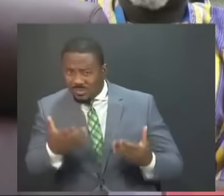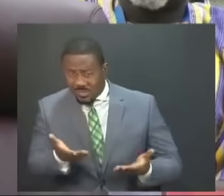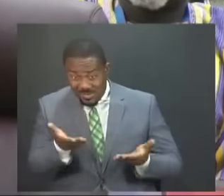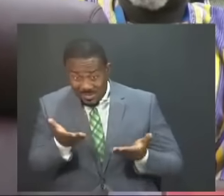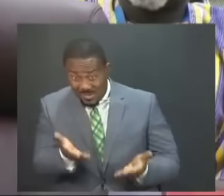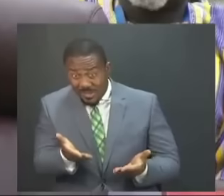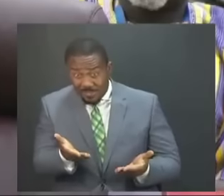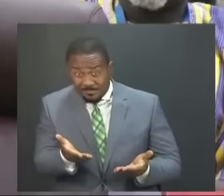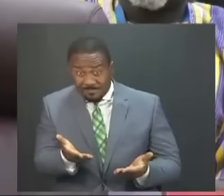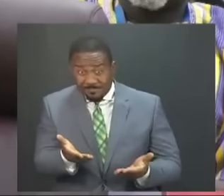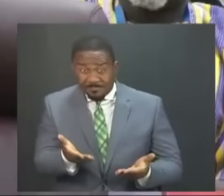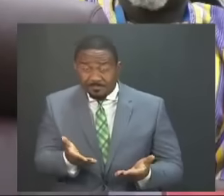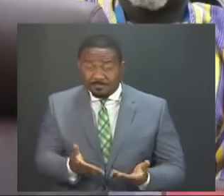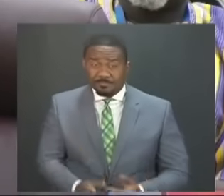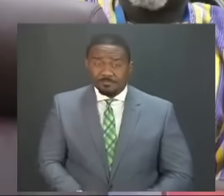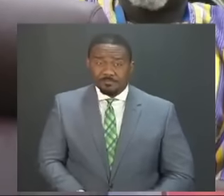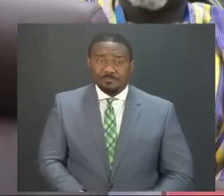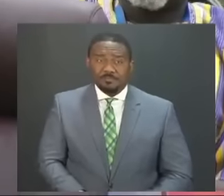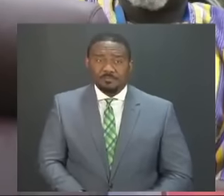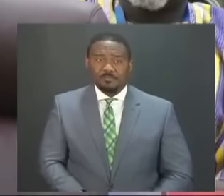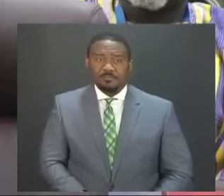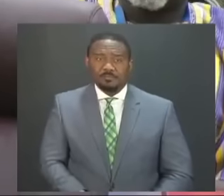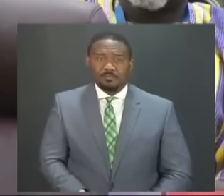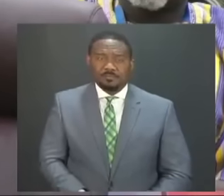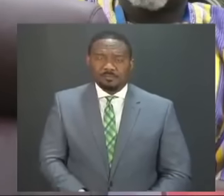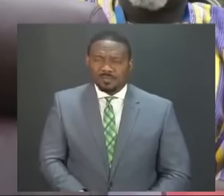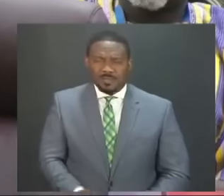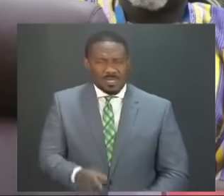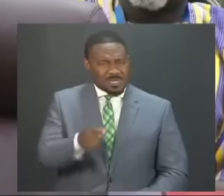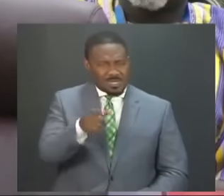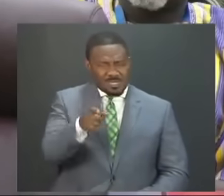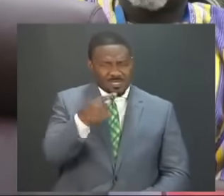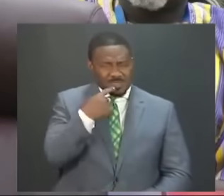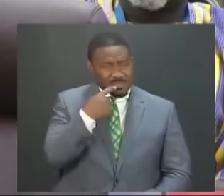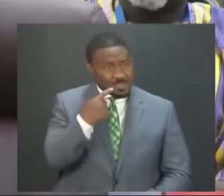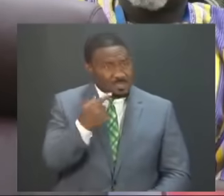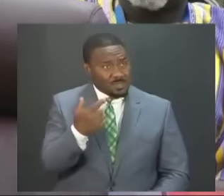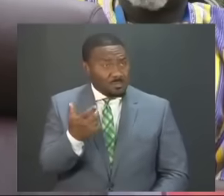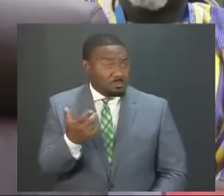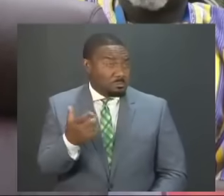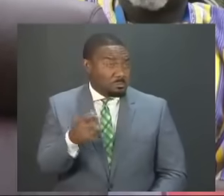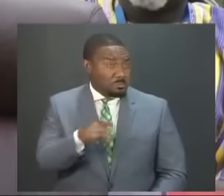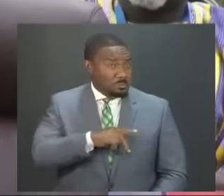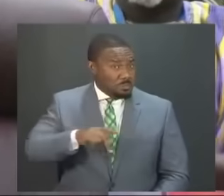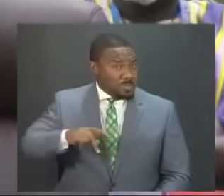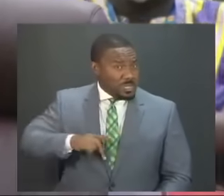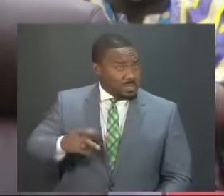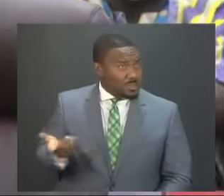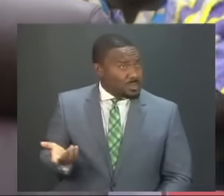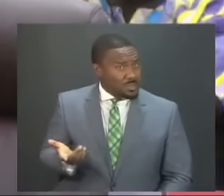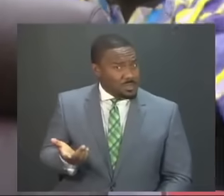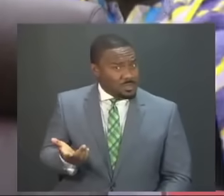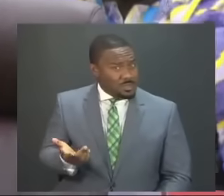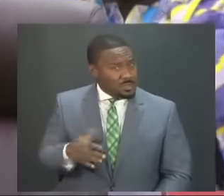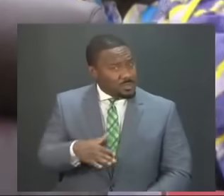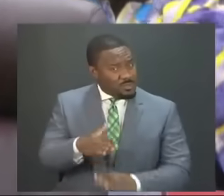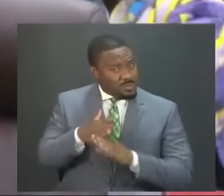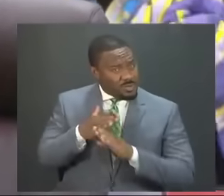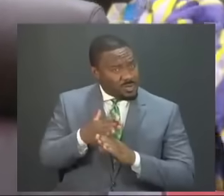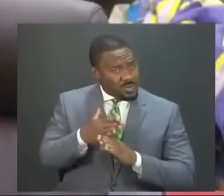and to seek to say that Parliament by that process is injuncted from performing its constitutional